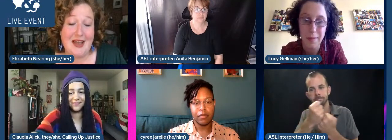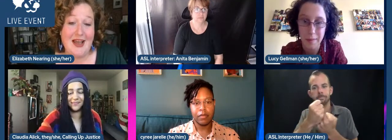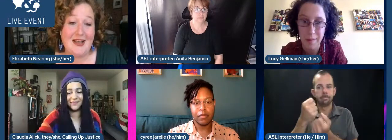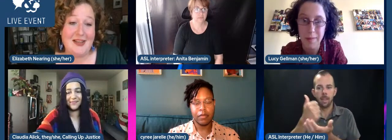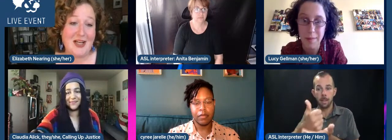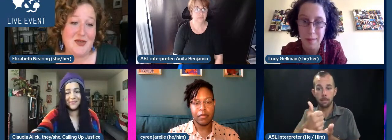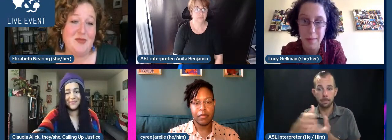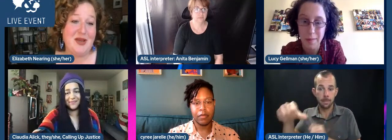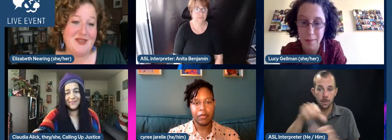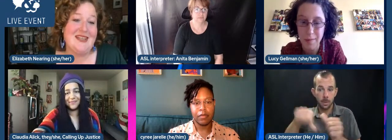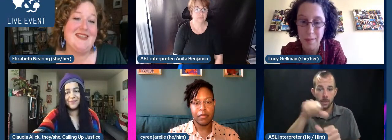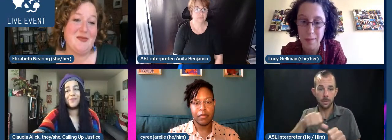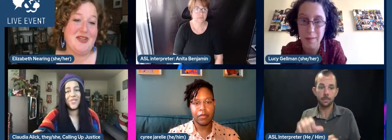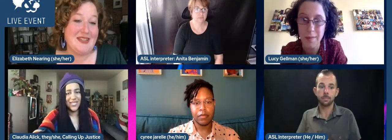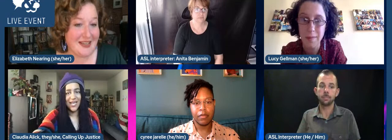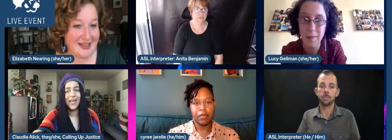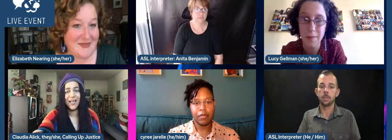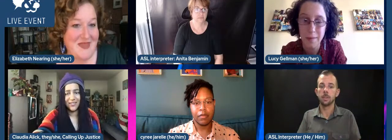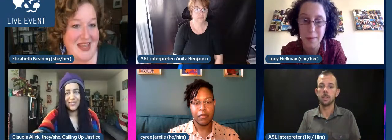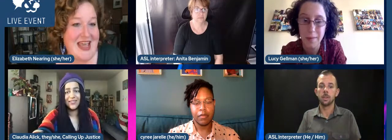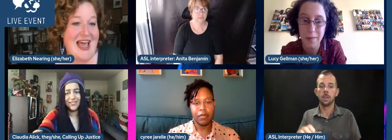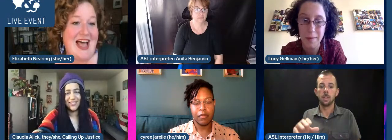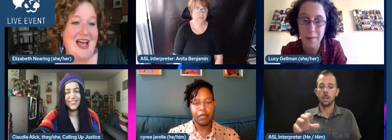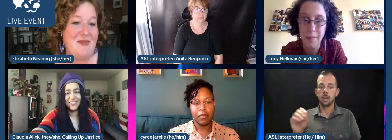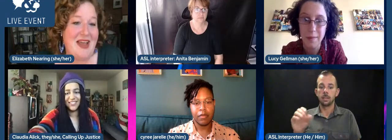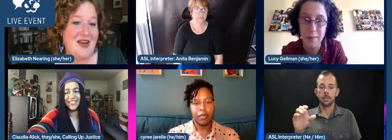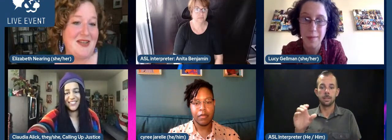Leah Lakshmi Pyepsna Simra Sinha,